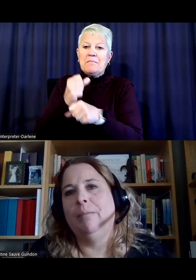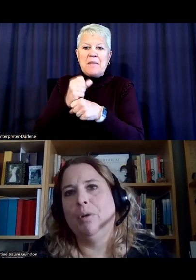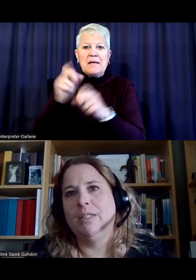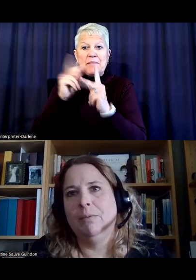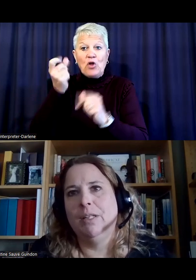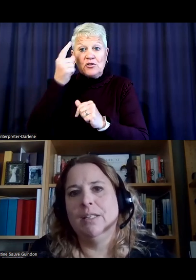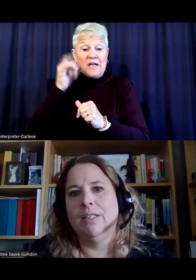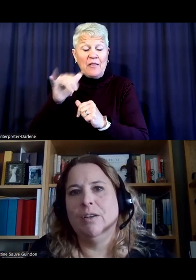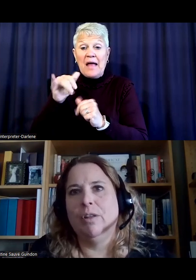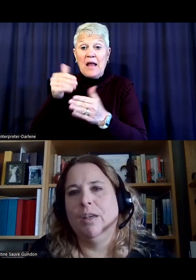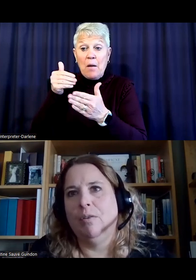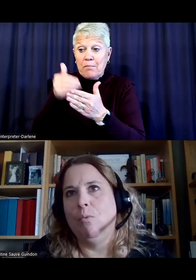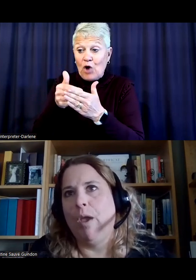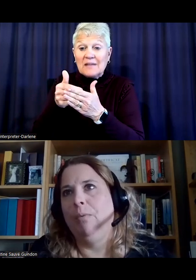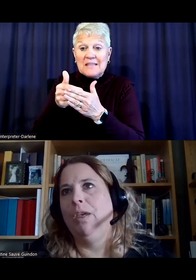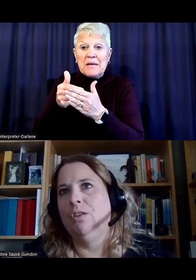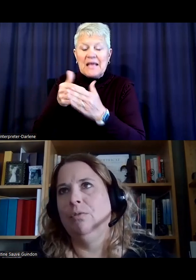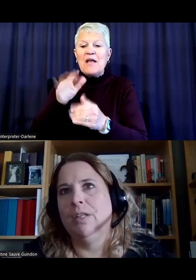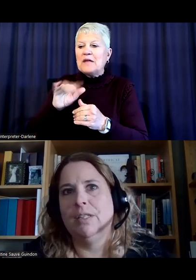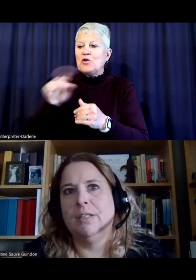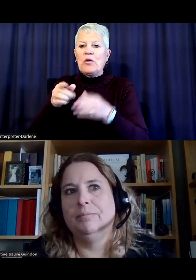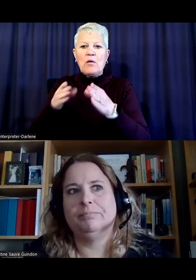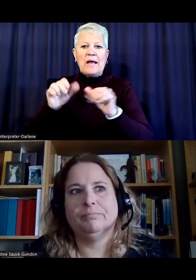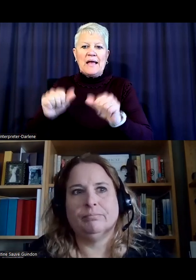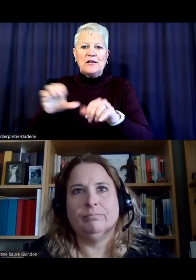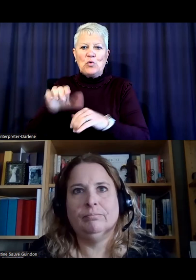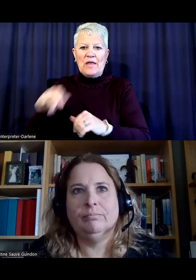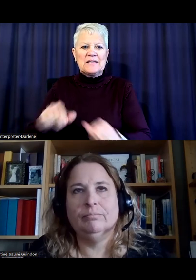understand that proximity is the only way we can do this.